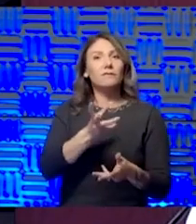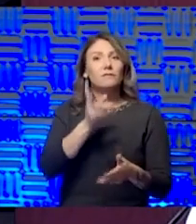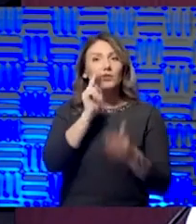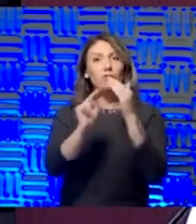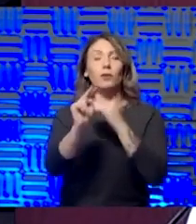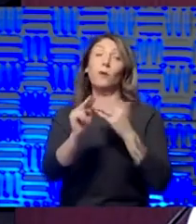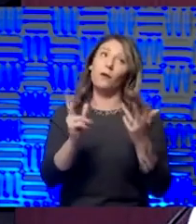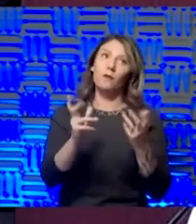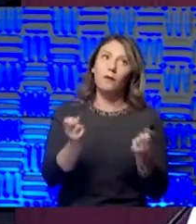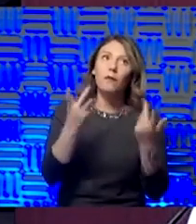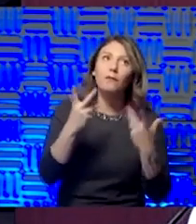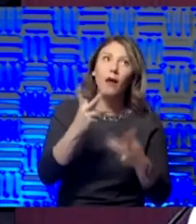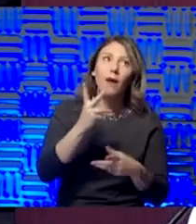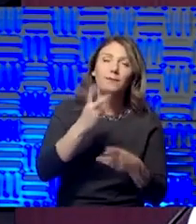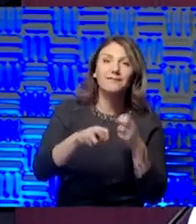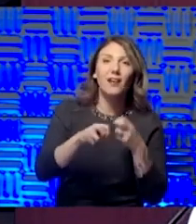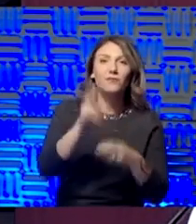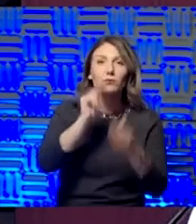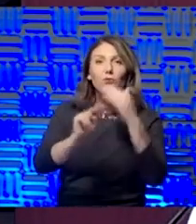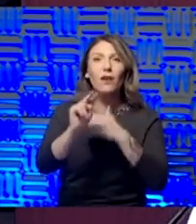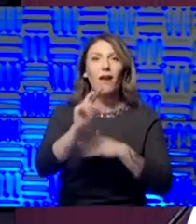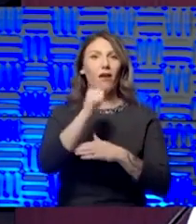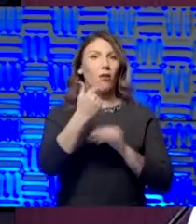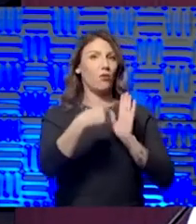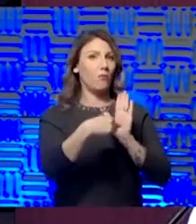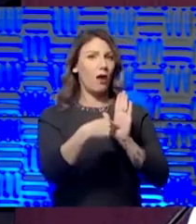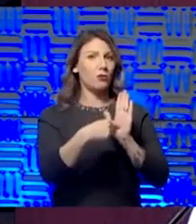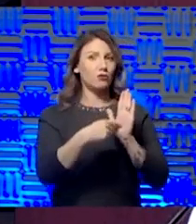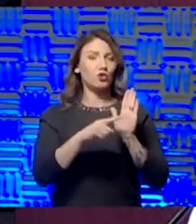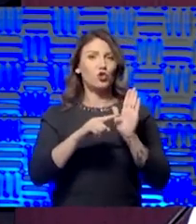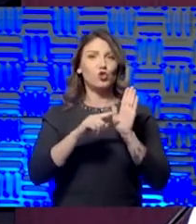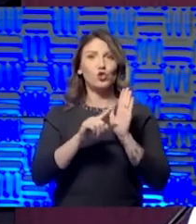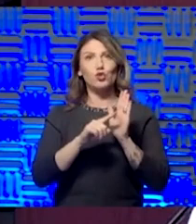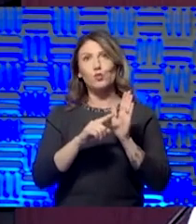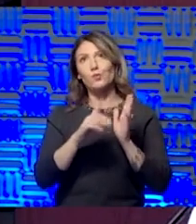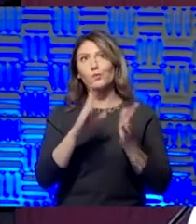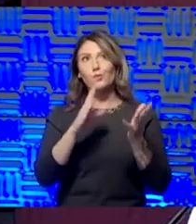lot hard to predict. Other models have us peaking. Another